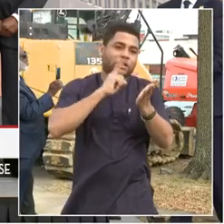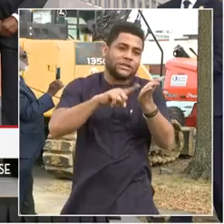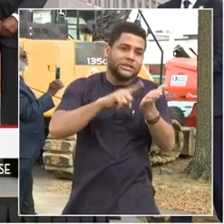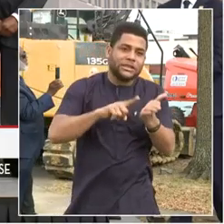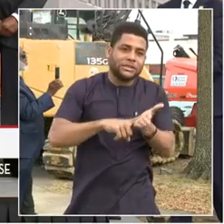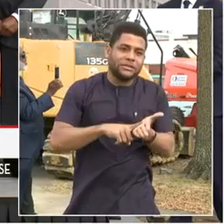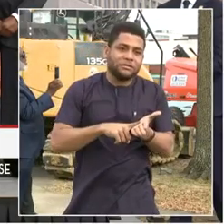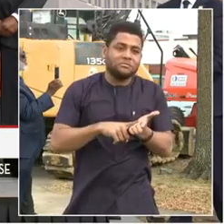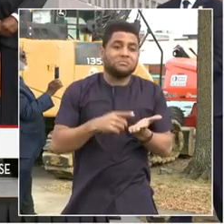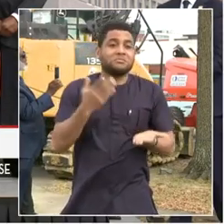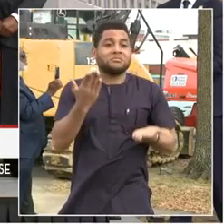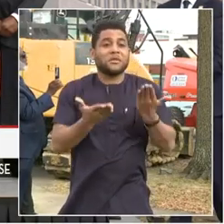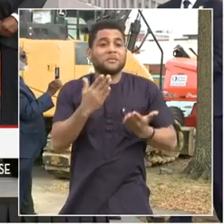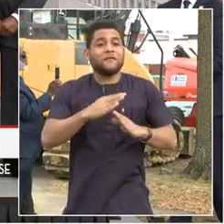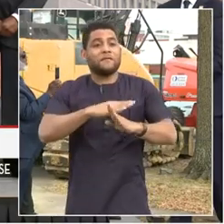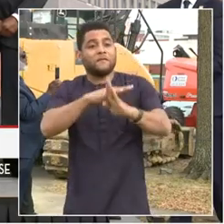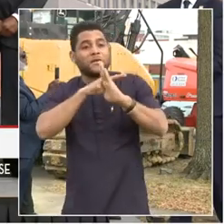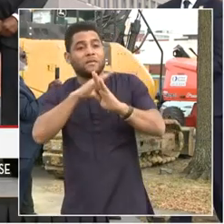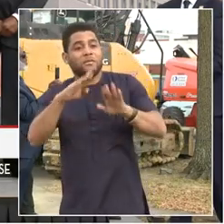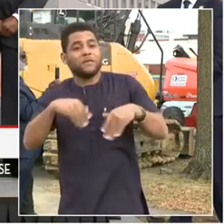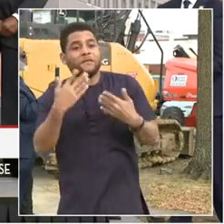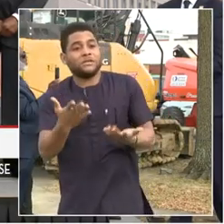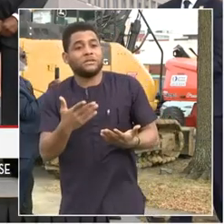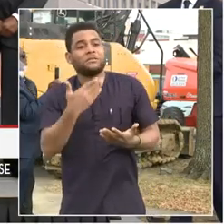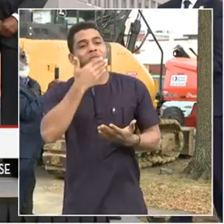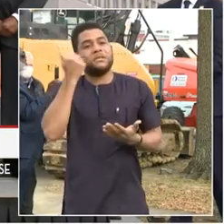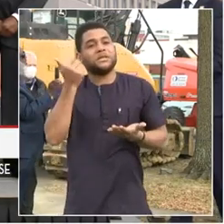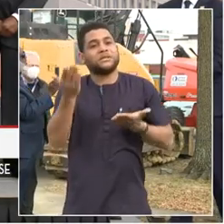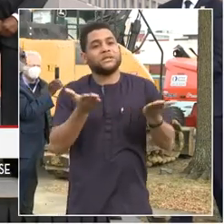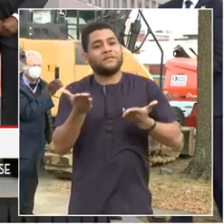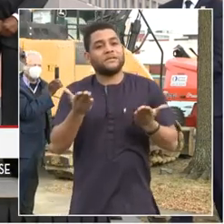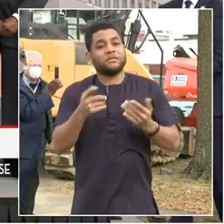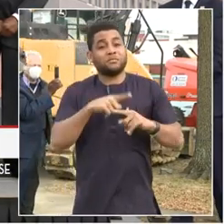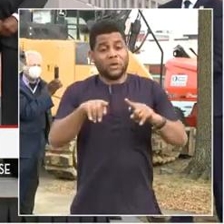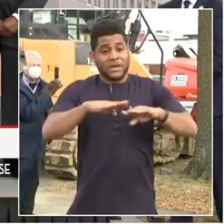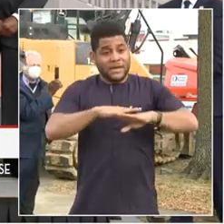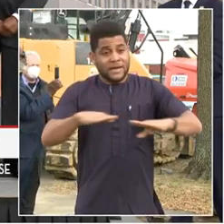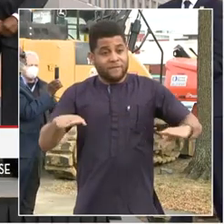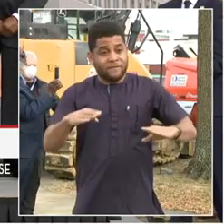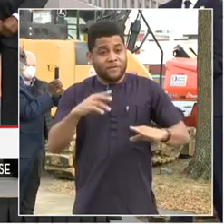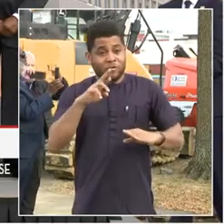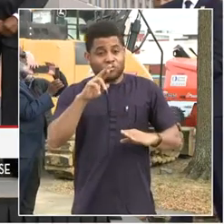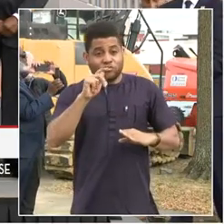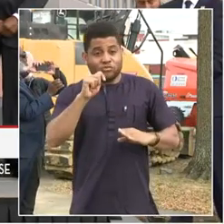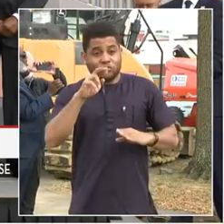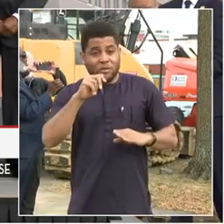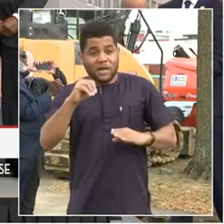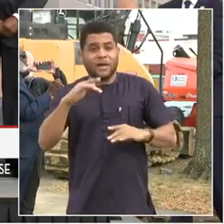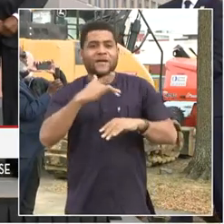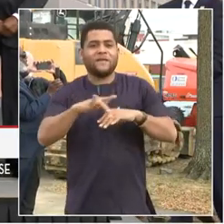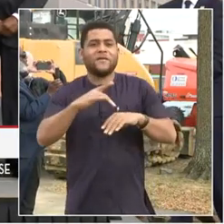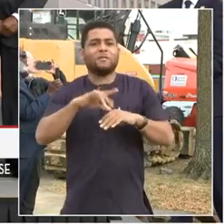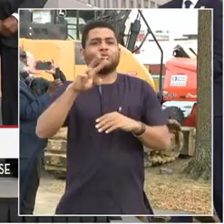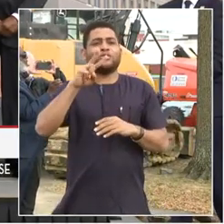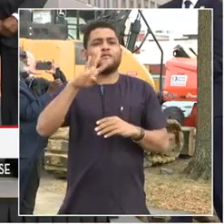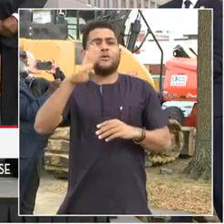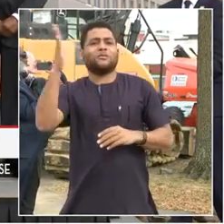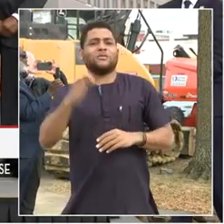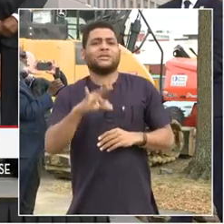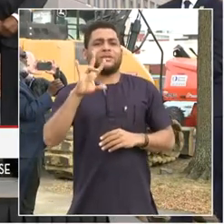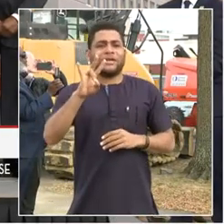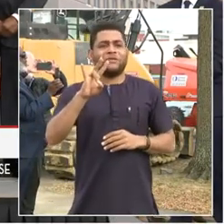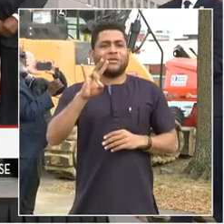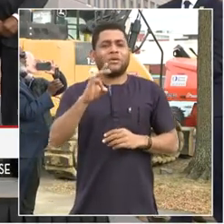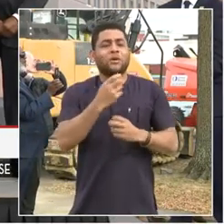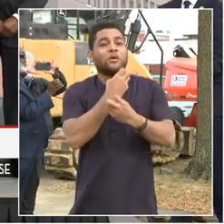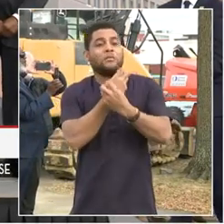nature. But level of trauma, we're still going to have available 24/7 orthopedic neurosurgery to be able to treat